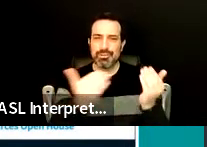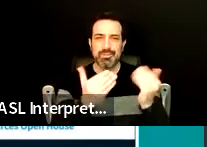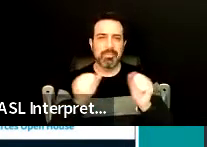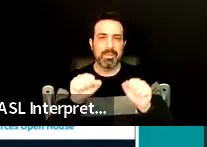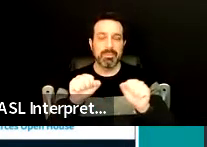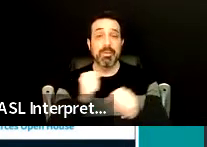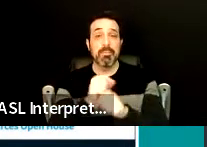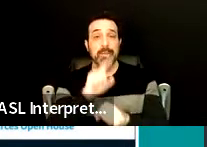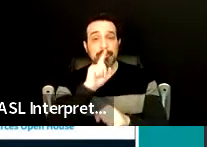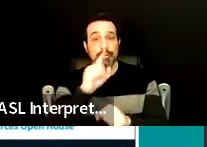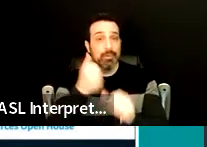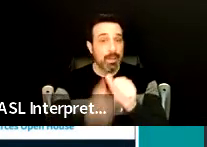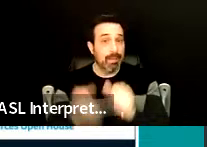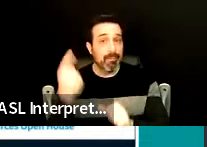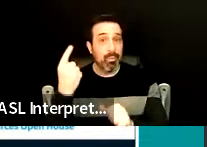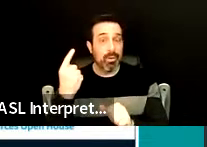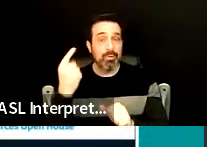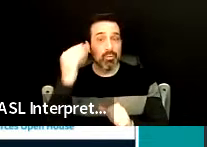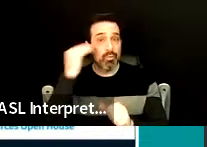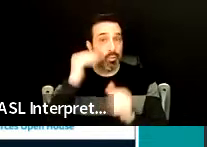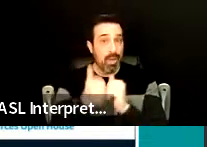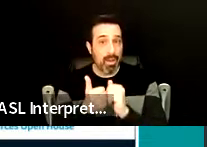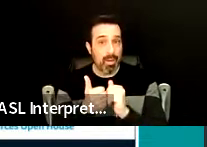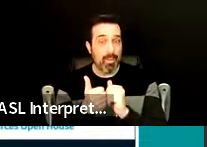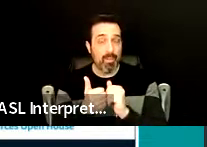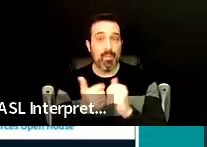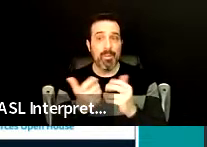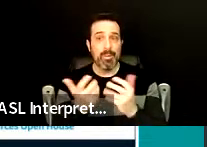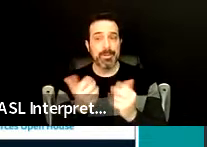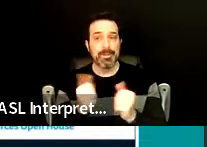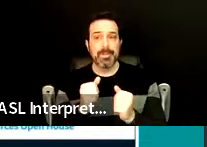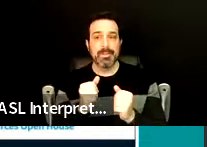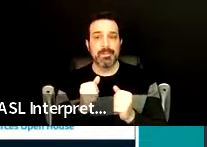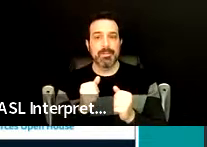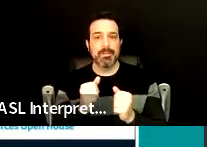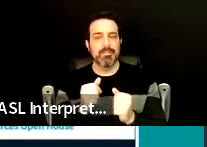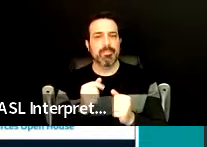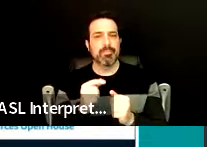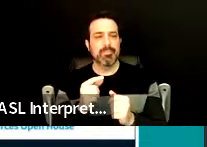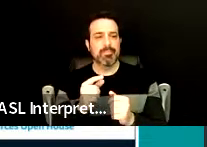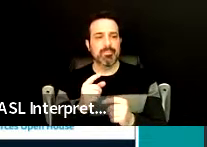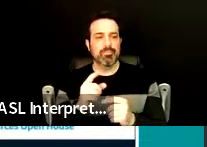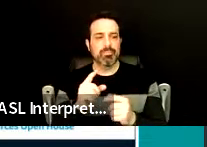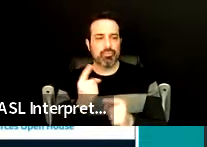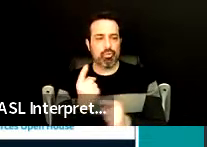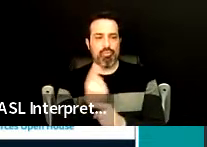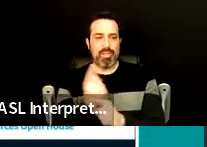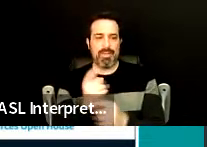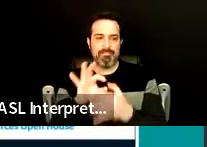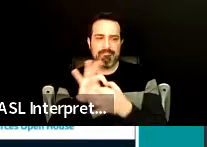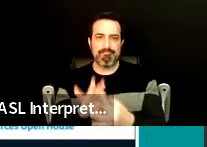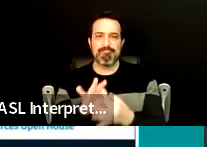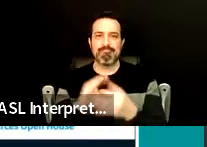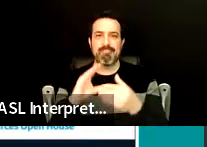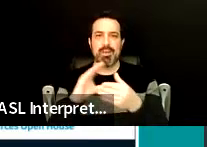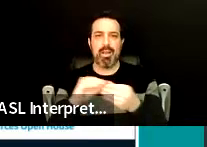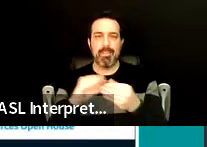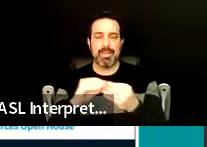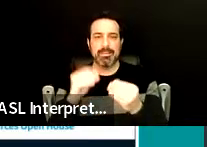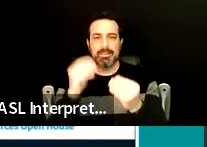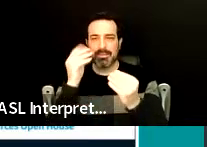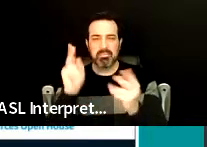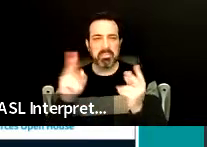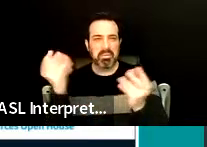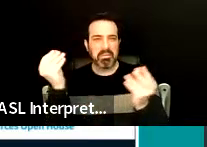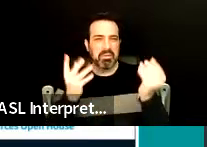that everyone is knowing how to make relevant comments. As we tell folks, just telling